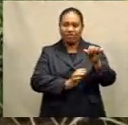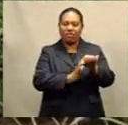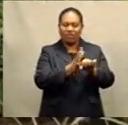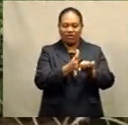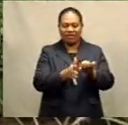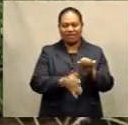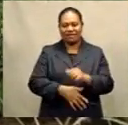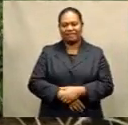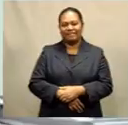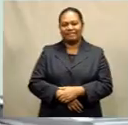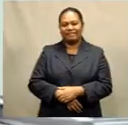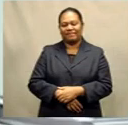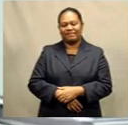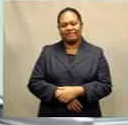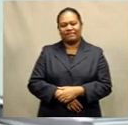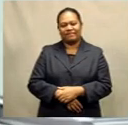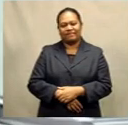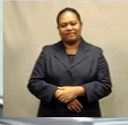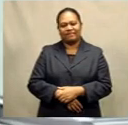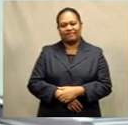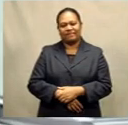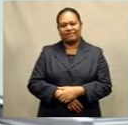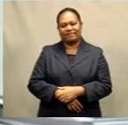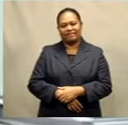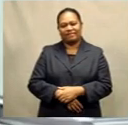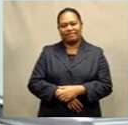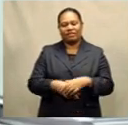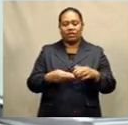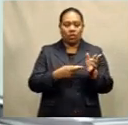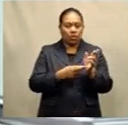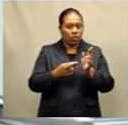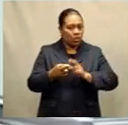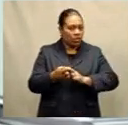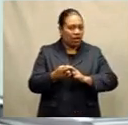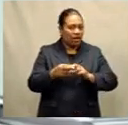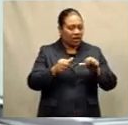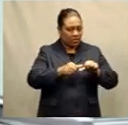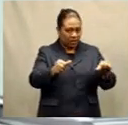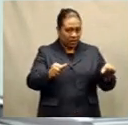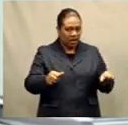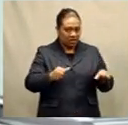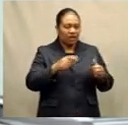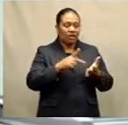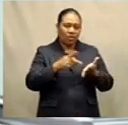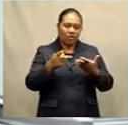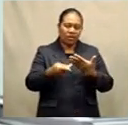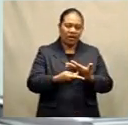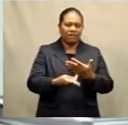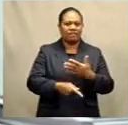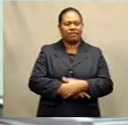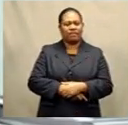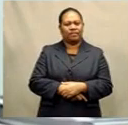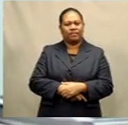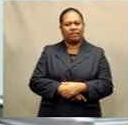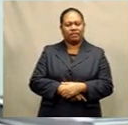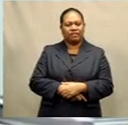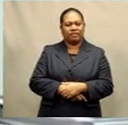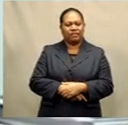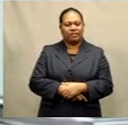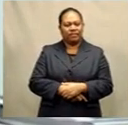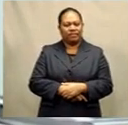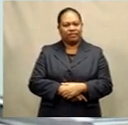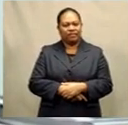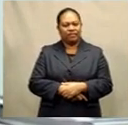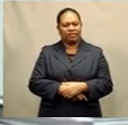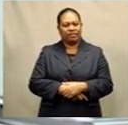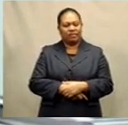COVID-19. The Back to Rural Agriculture program is designed to provide a